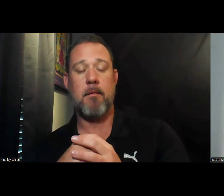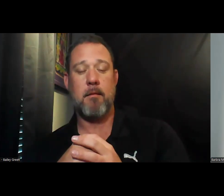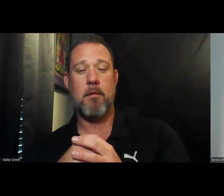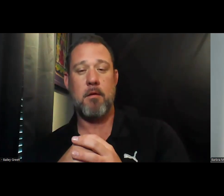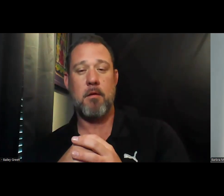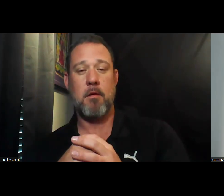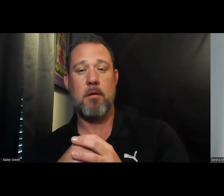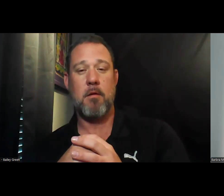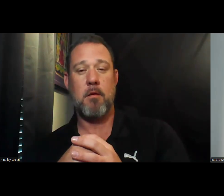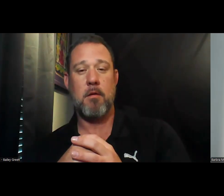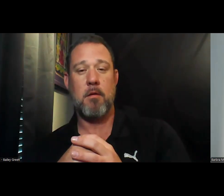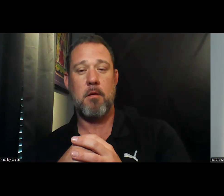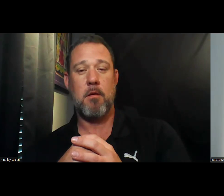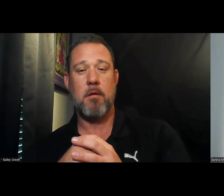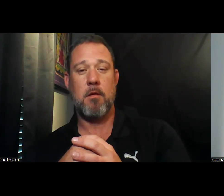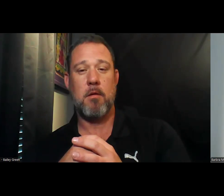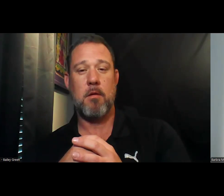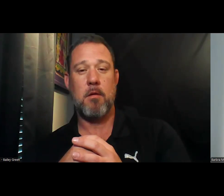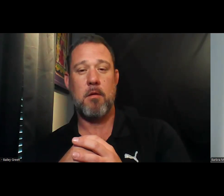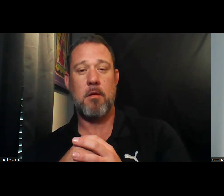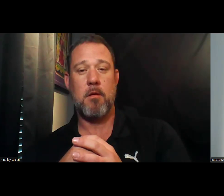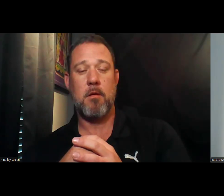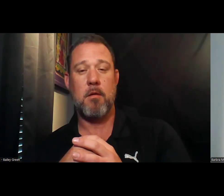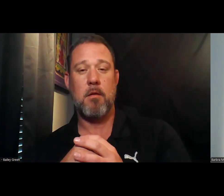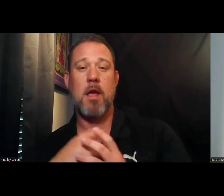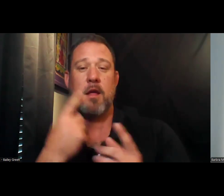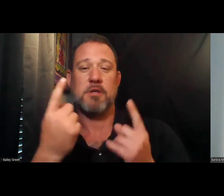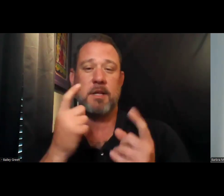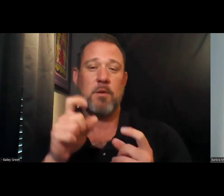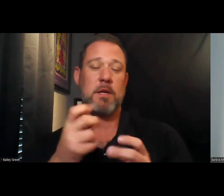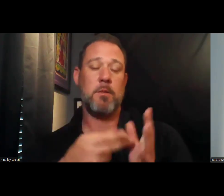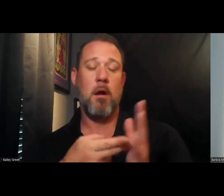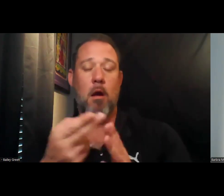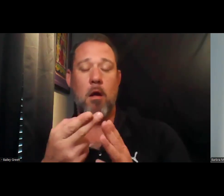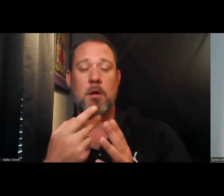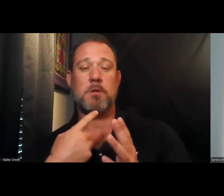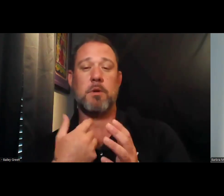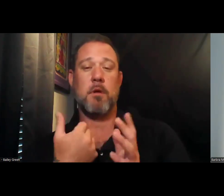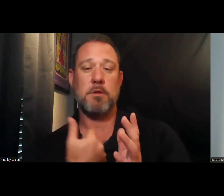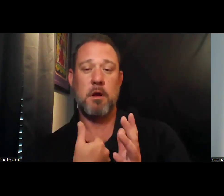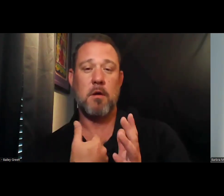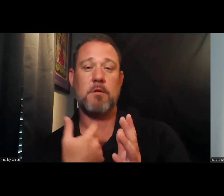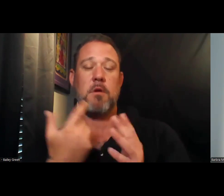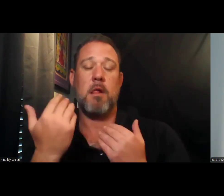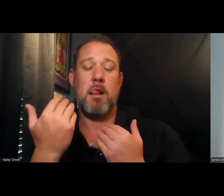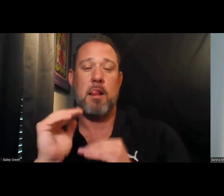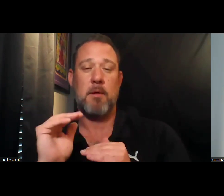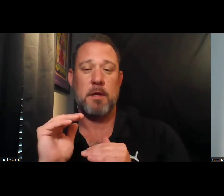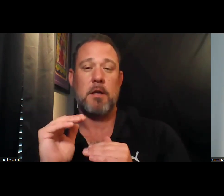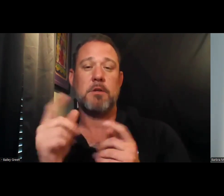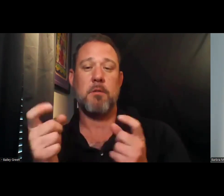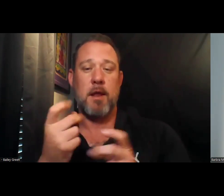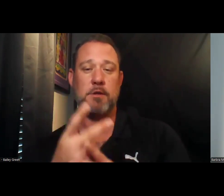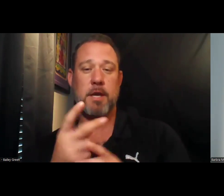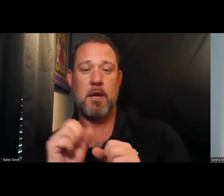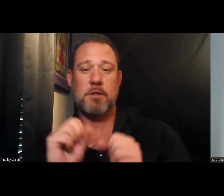their healthcare services. And I just think we need to be very honest with ourselves about the limitations of the managed care